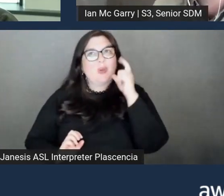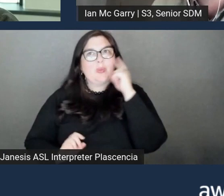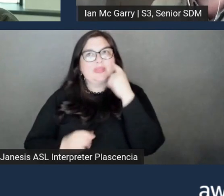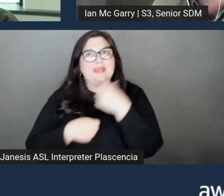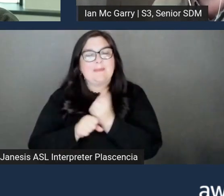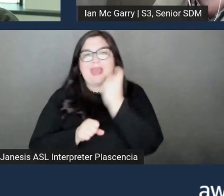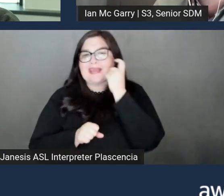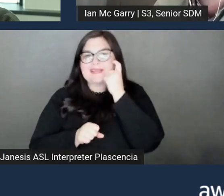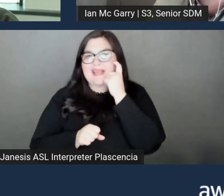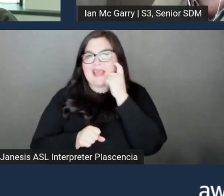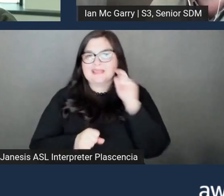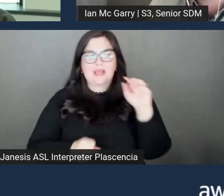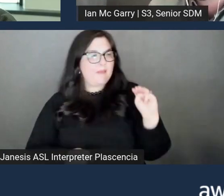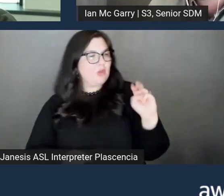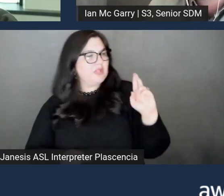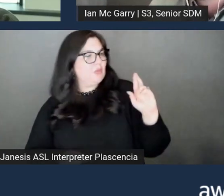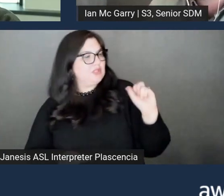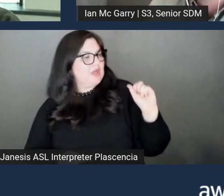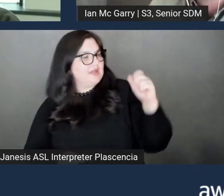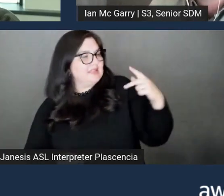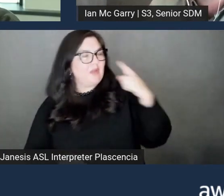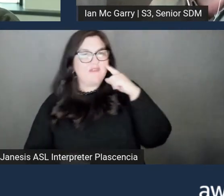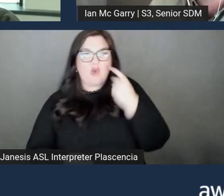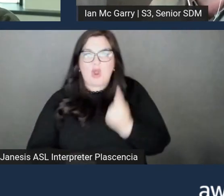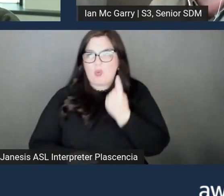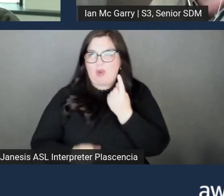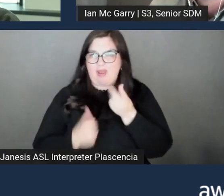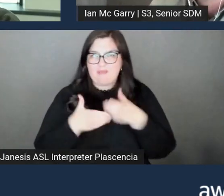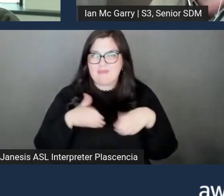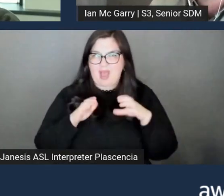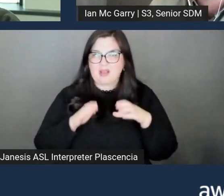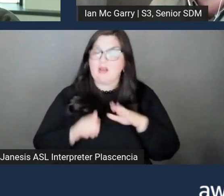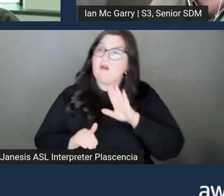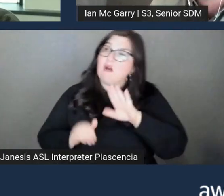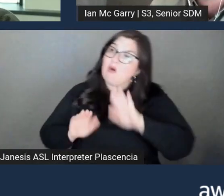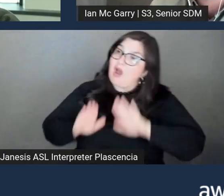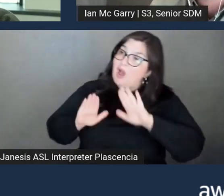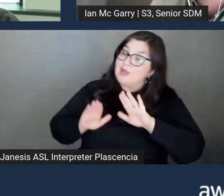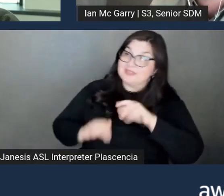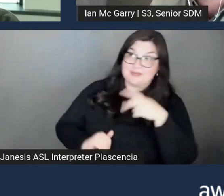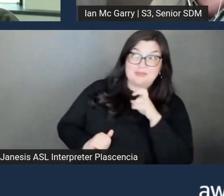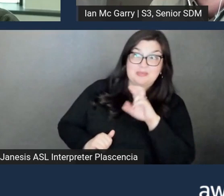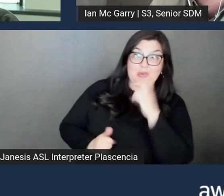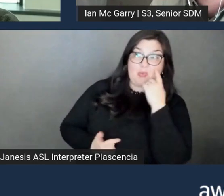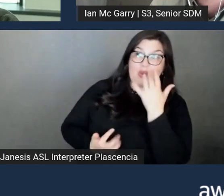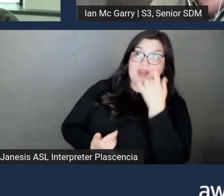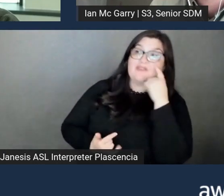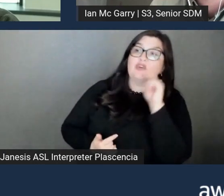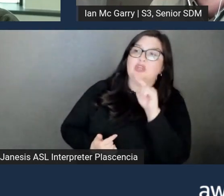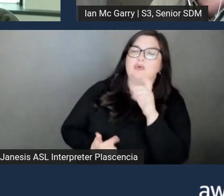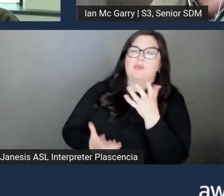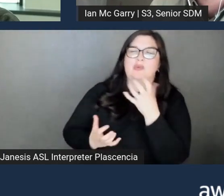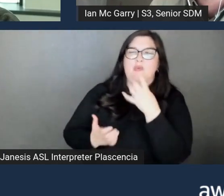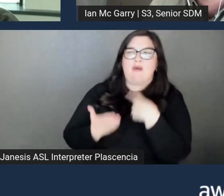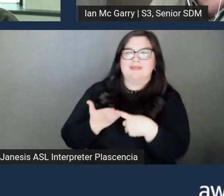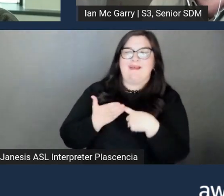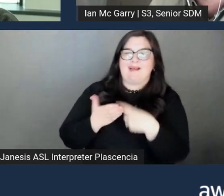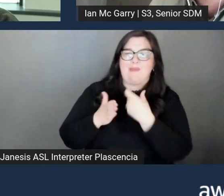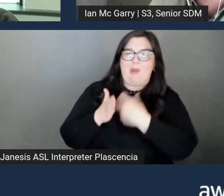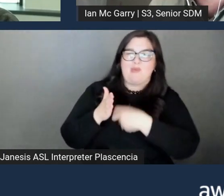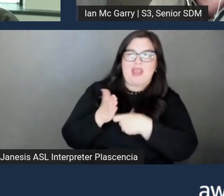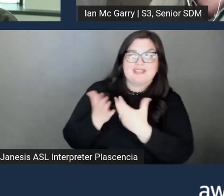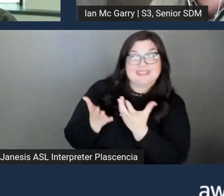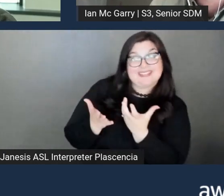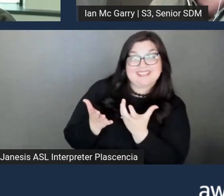to have a multi-region access point. Awesome. And Peter, we were waiting for you. We want to talk about pricing. I understand